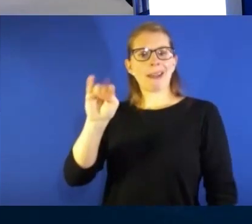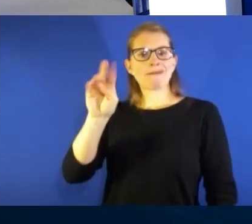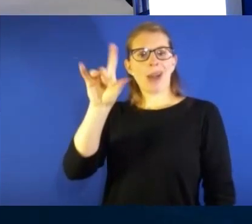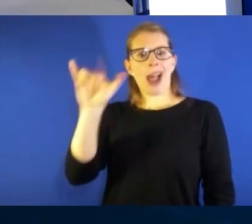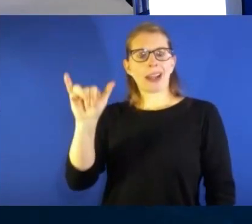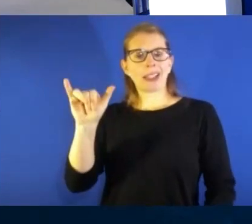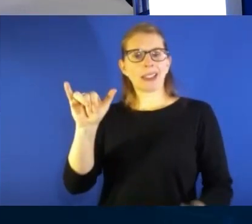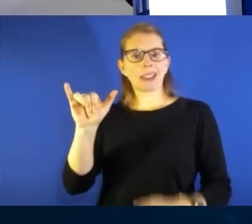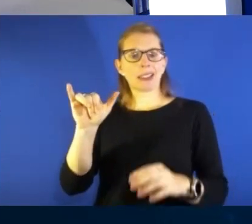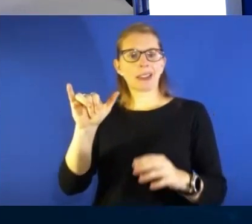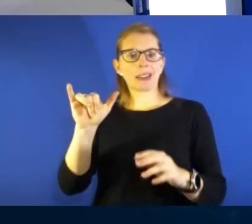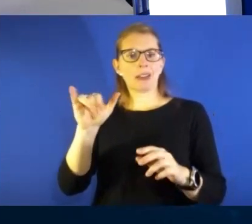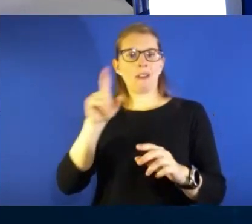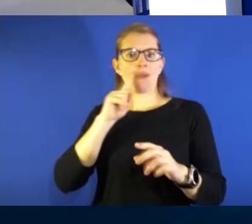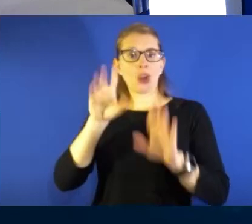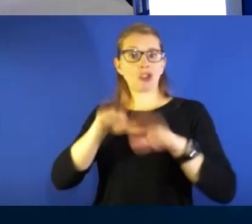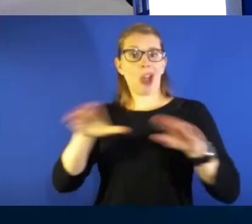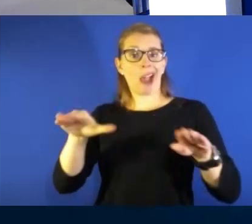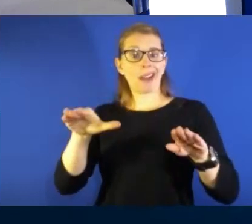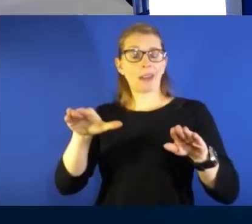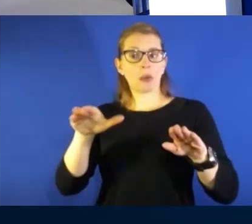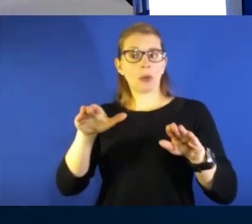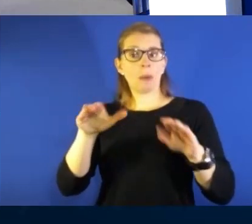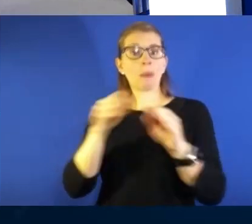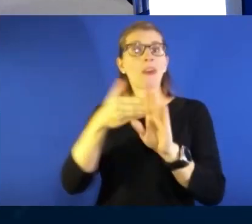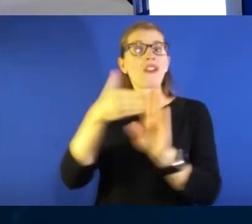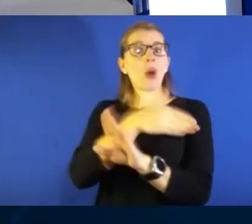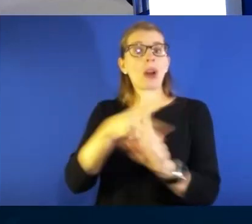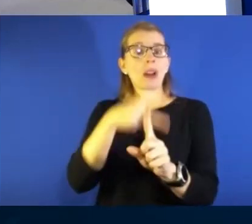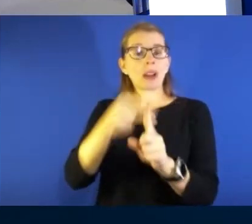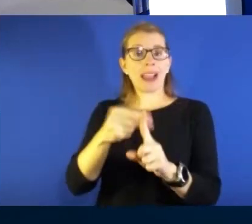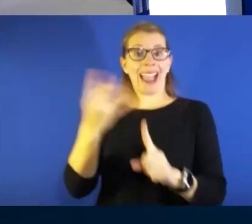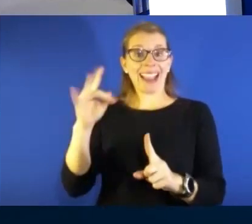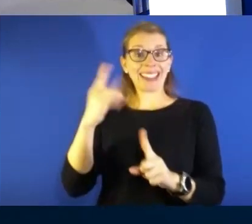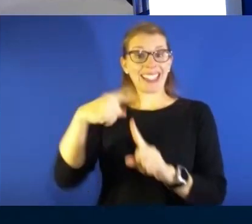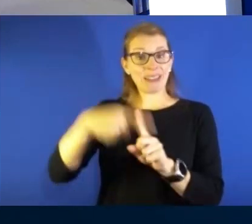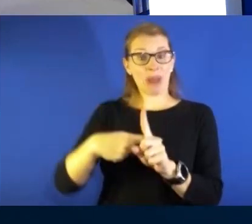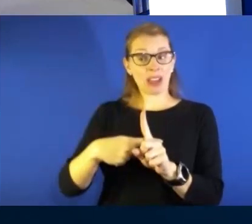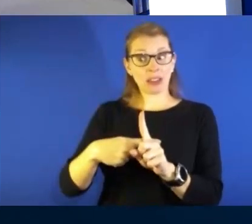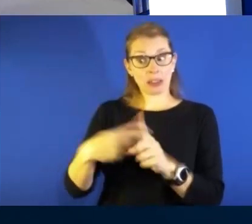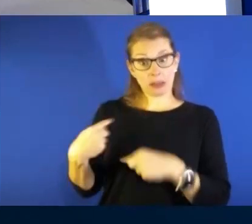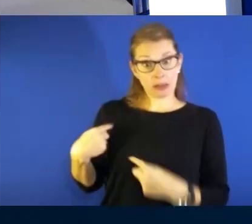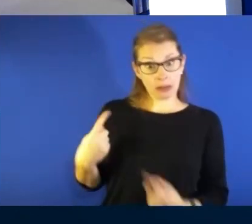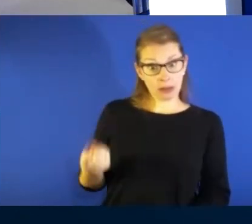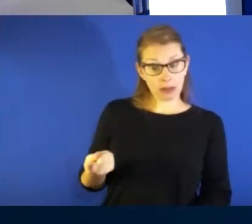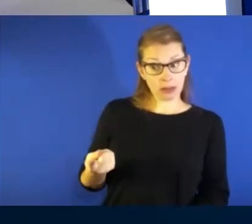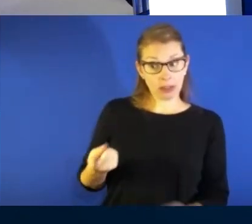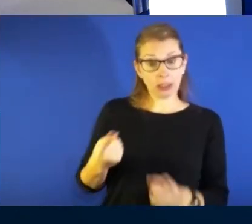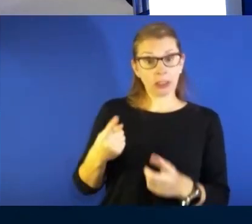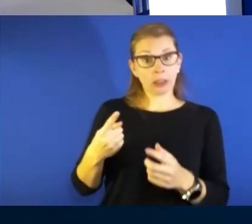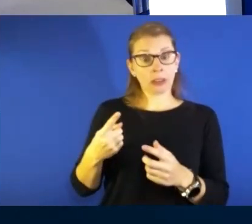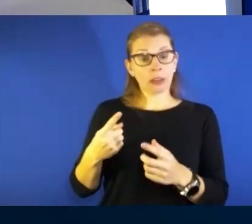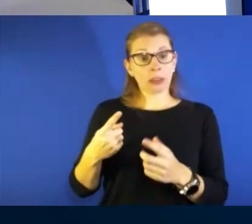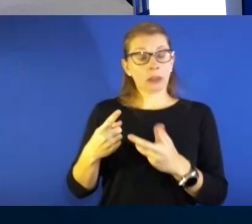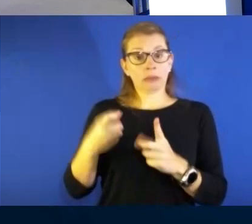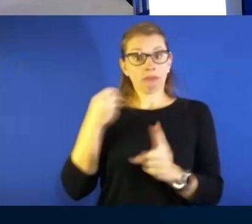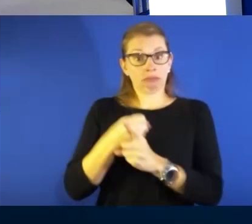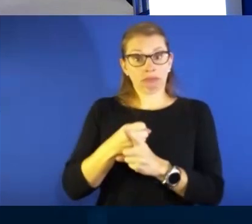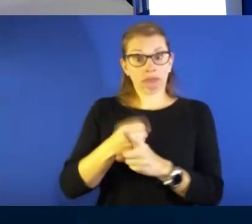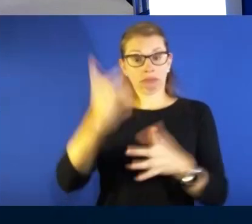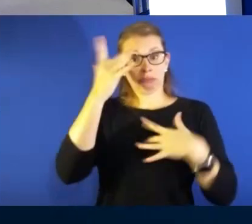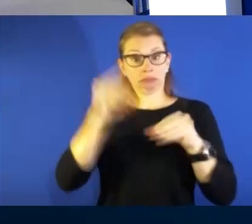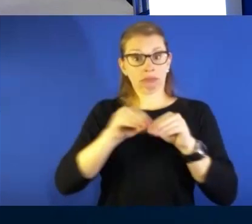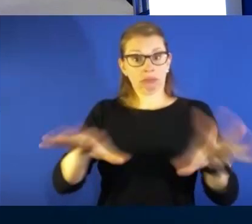vaccinating them? It's been 18 months since the beginning of the pandemic, and wouldn't a doctor expect the child to have some sort of natural immunity and expect them to have